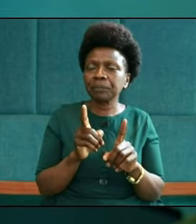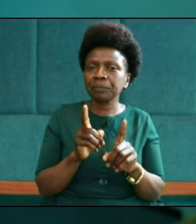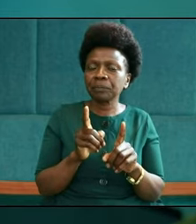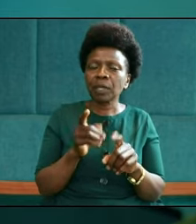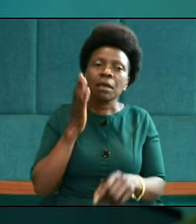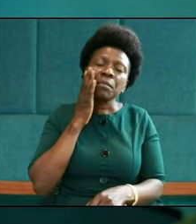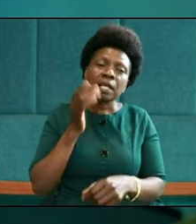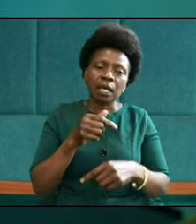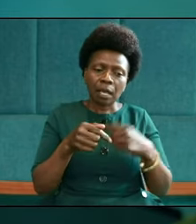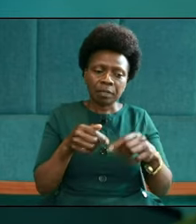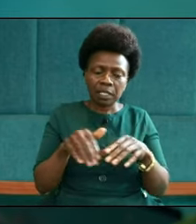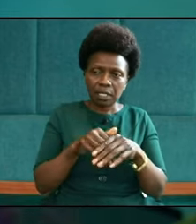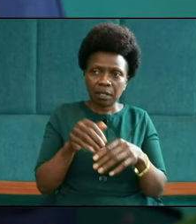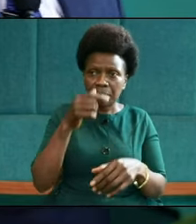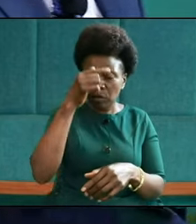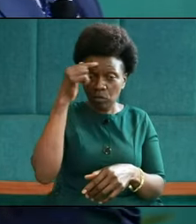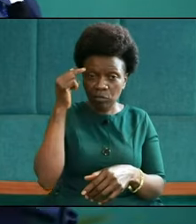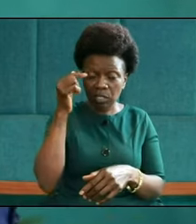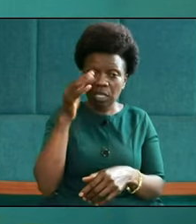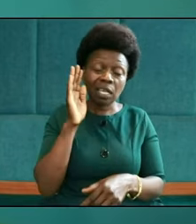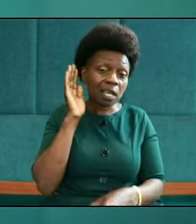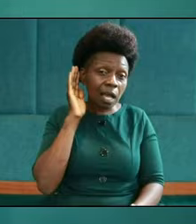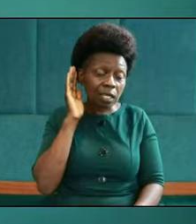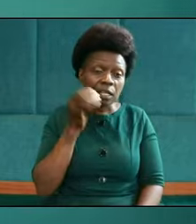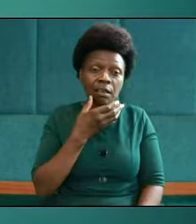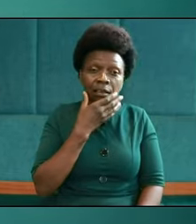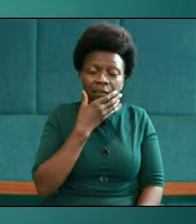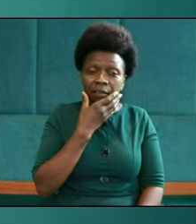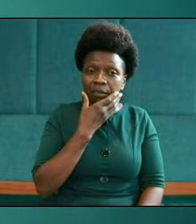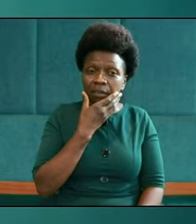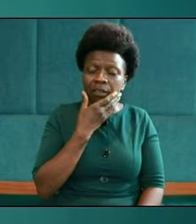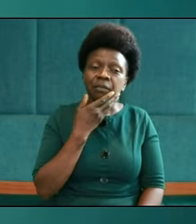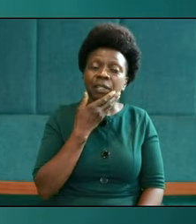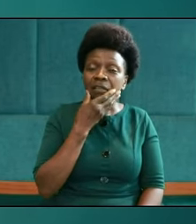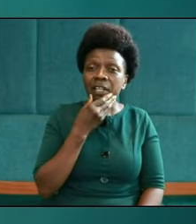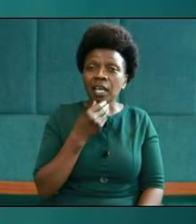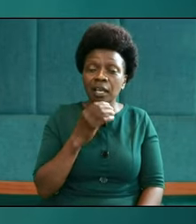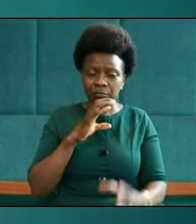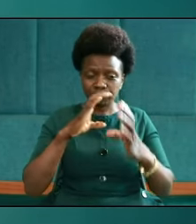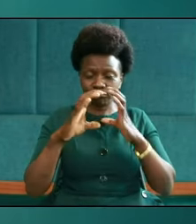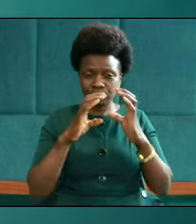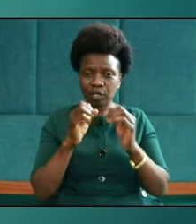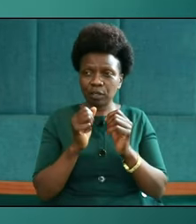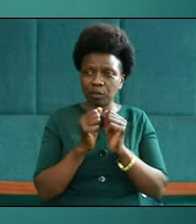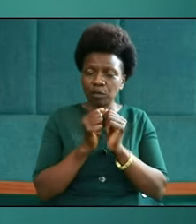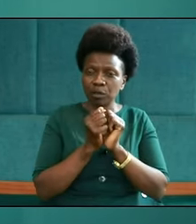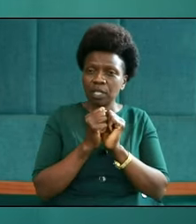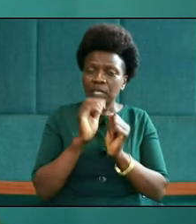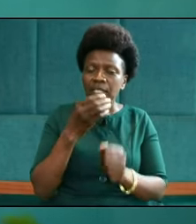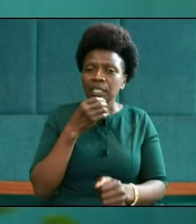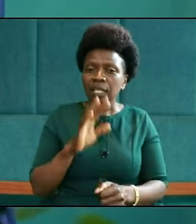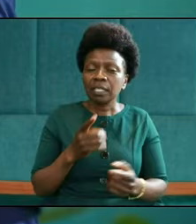in because he overheard the father conversing with the brother, Esau,